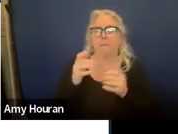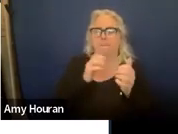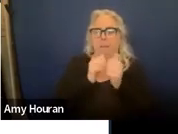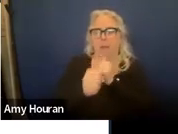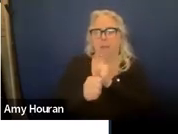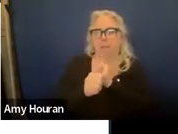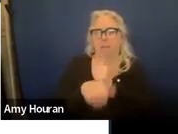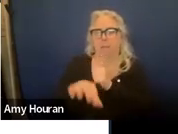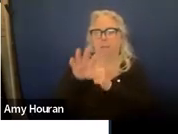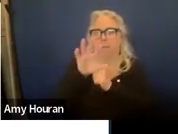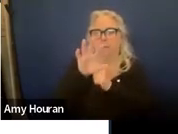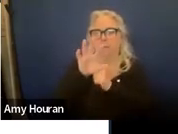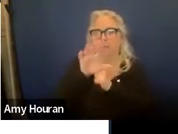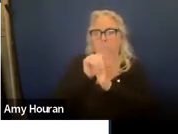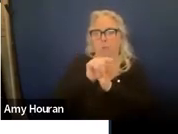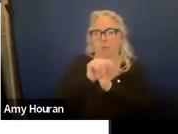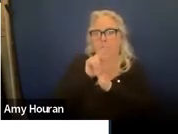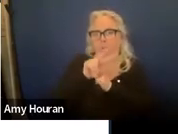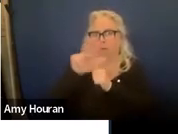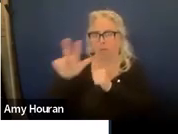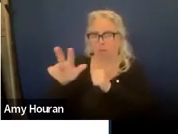25th,